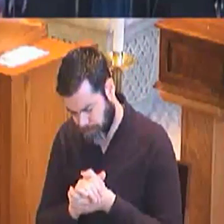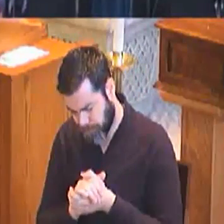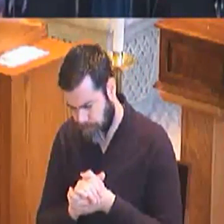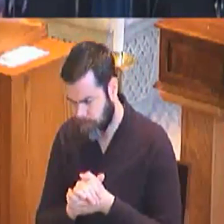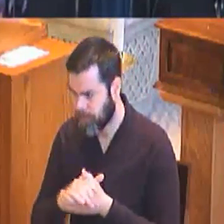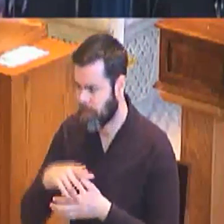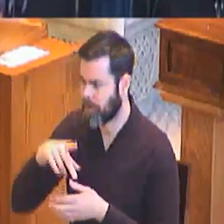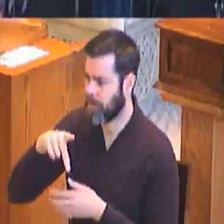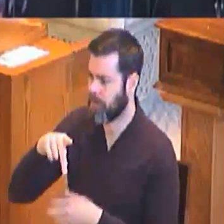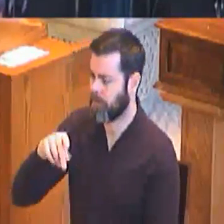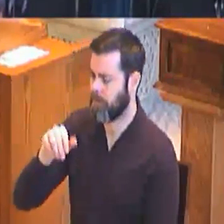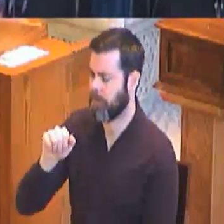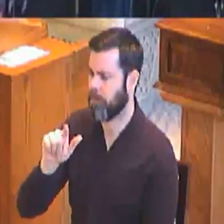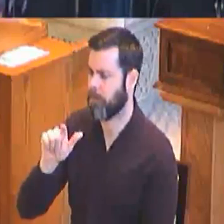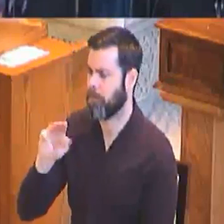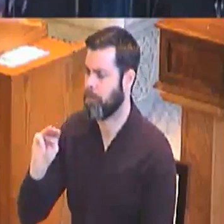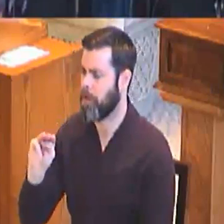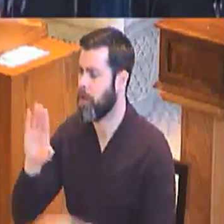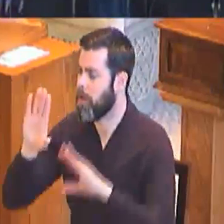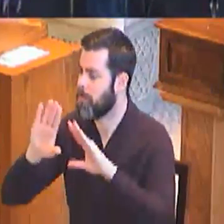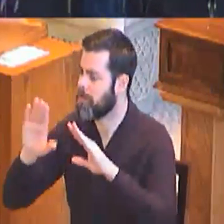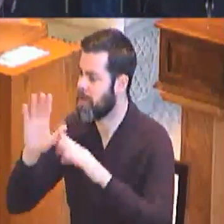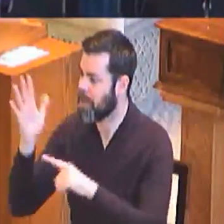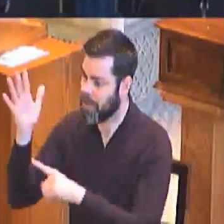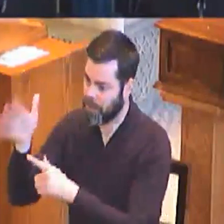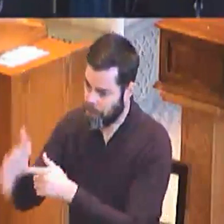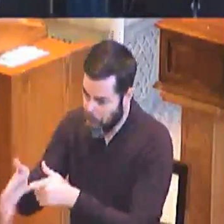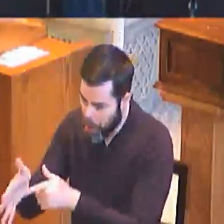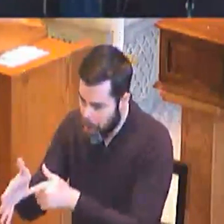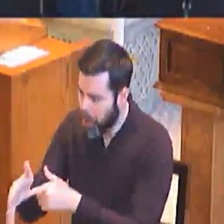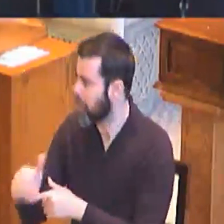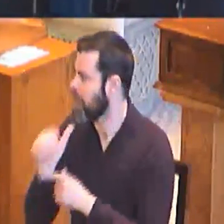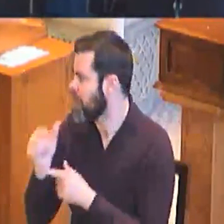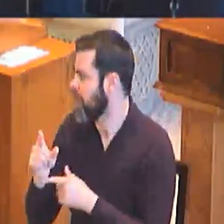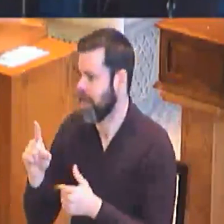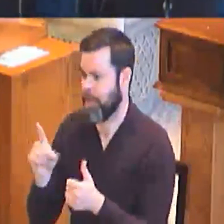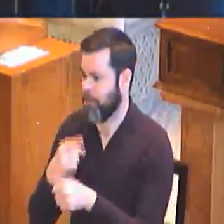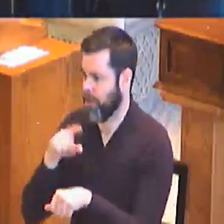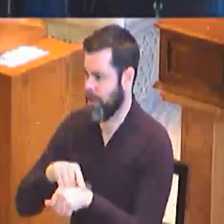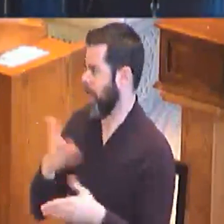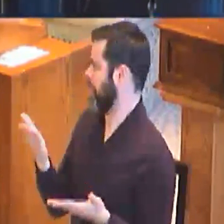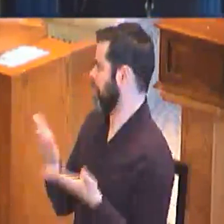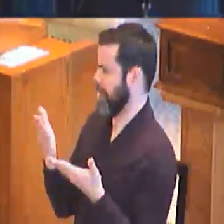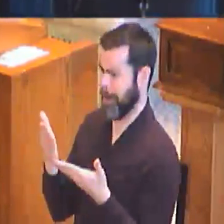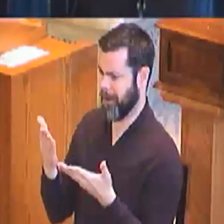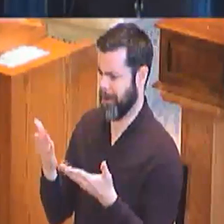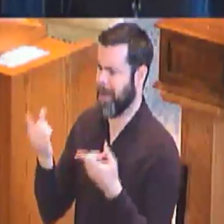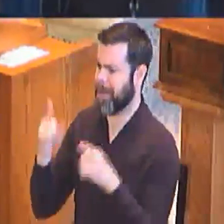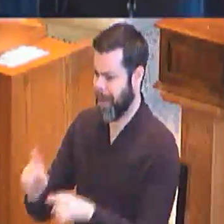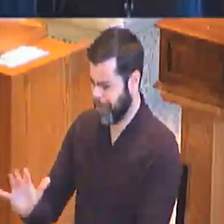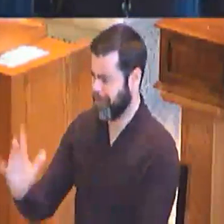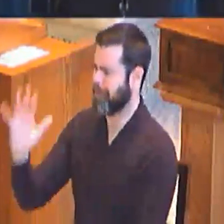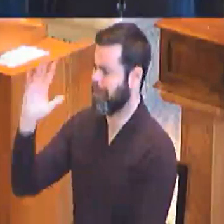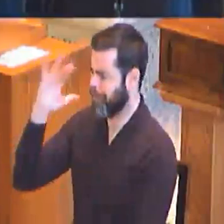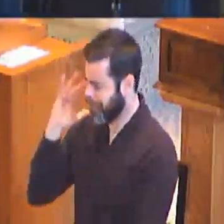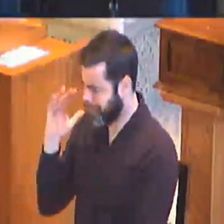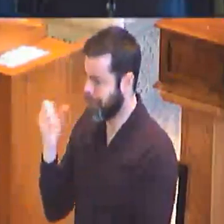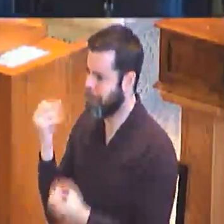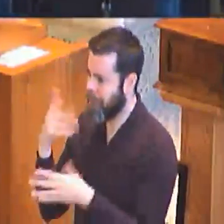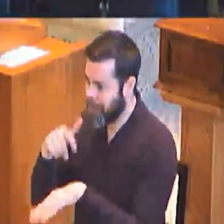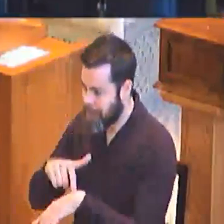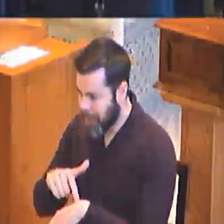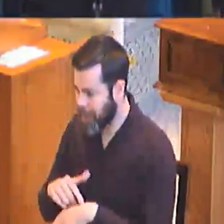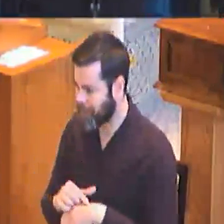Palm Sunday. You know, it's not like this is the first time we've ever had a Palm Sunday, you know. It's not the first